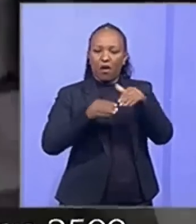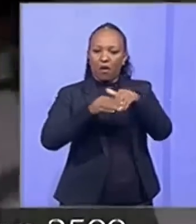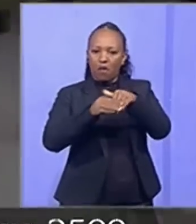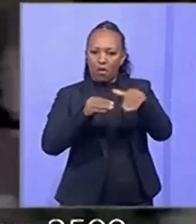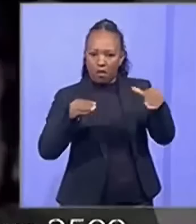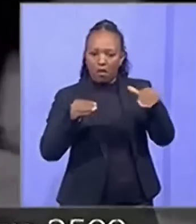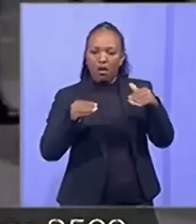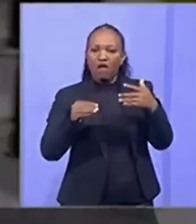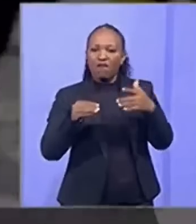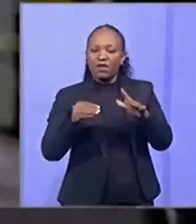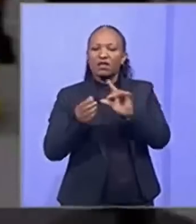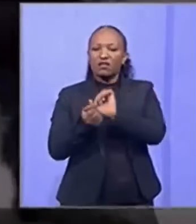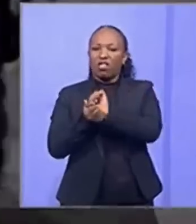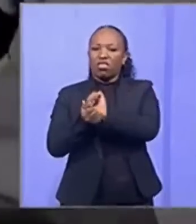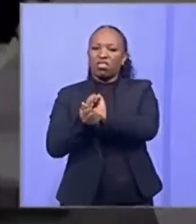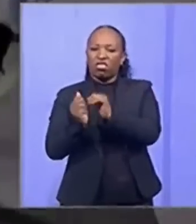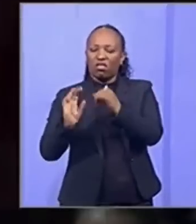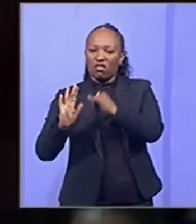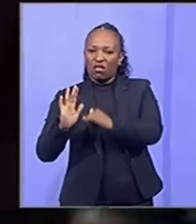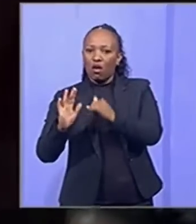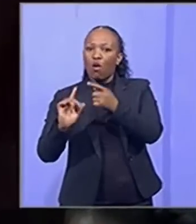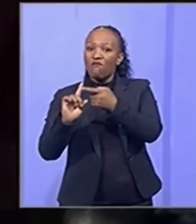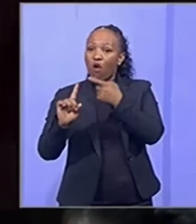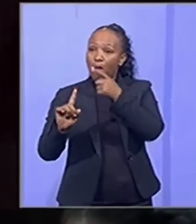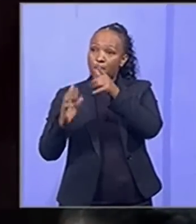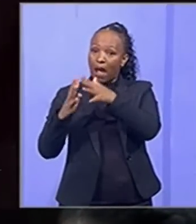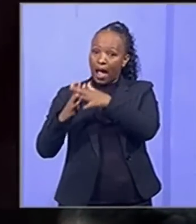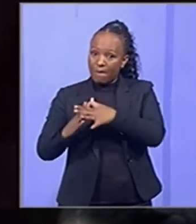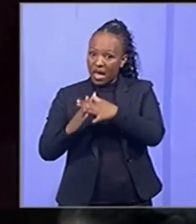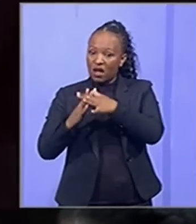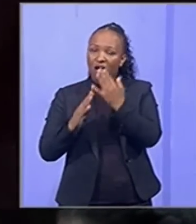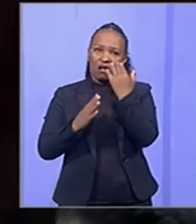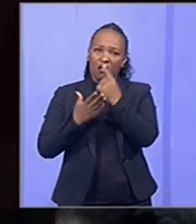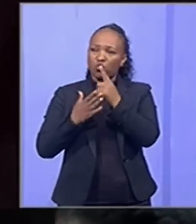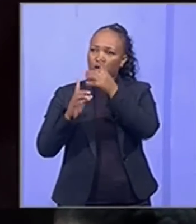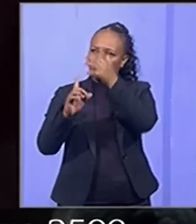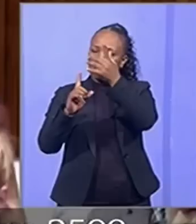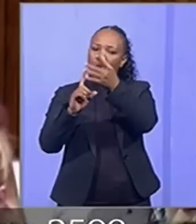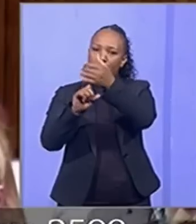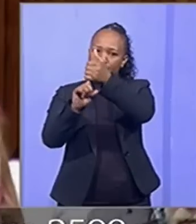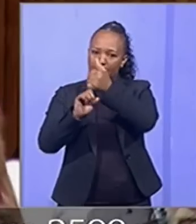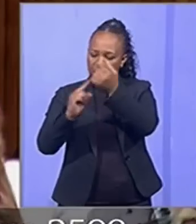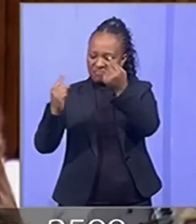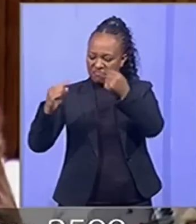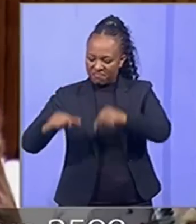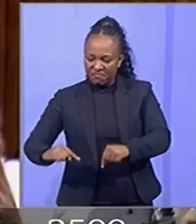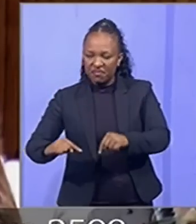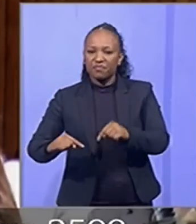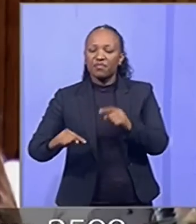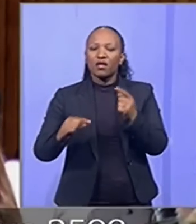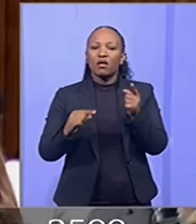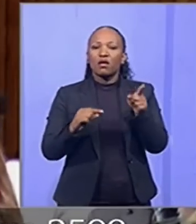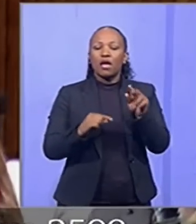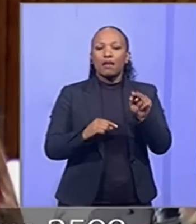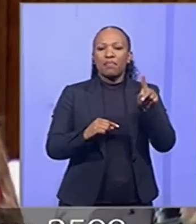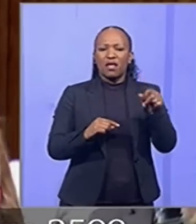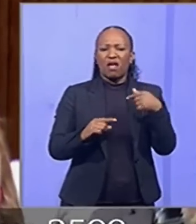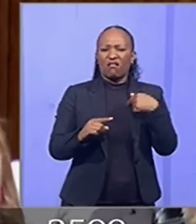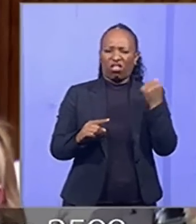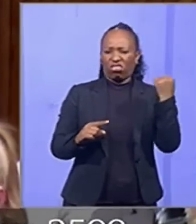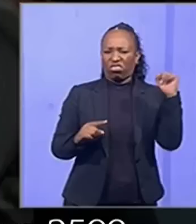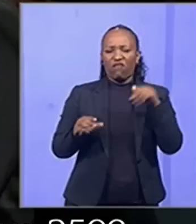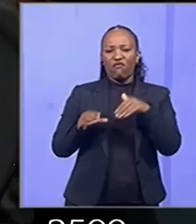a le kgolegelong morago ga go fihla Afrika Borwa go tswa nageng ya Amerika bekeng ya go feta. Botšhotšhiši bo bo le kgatlhanong le gore a hwetše